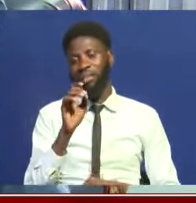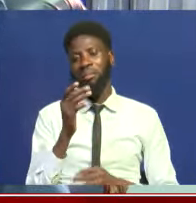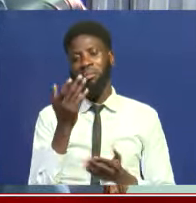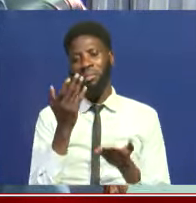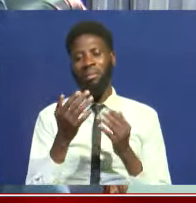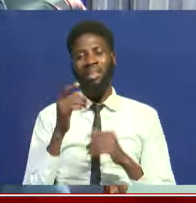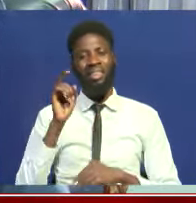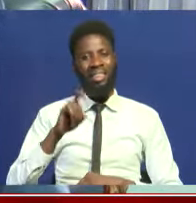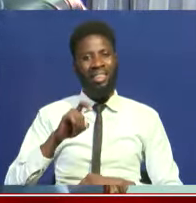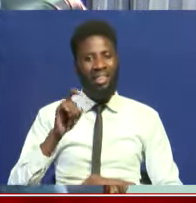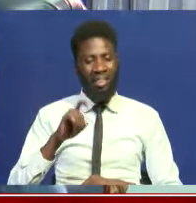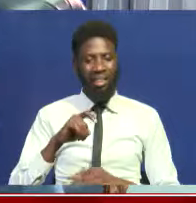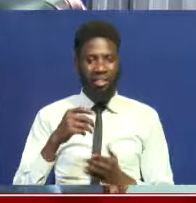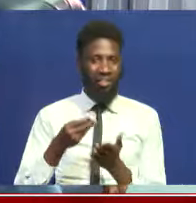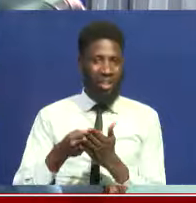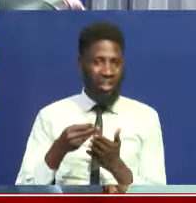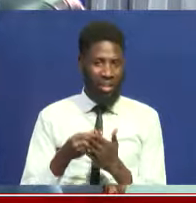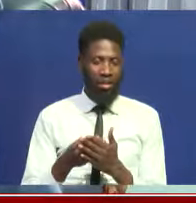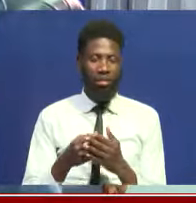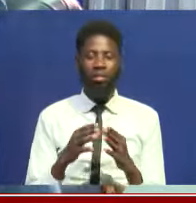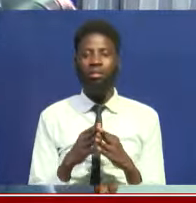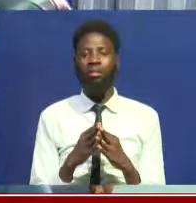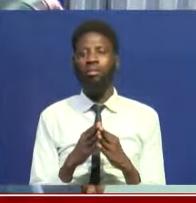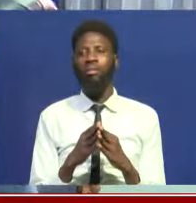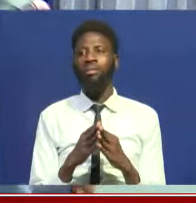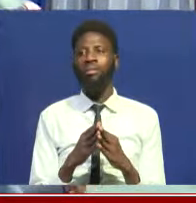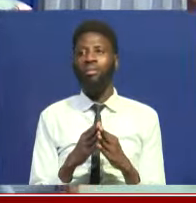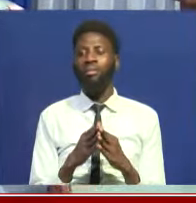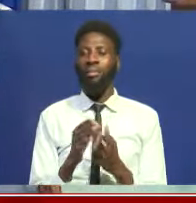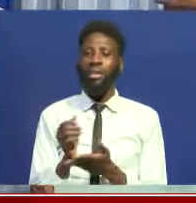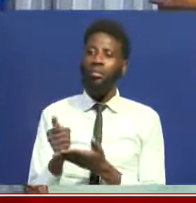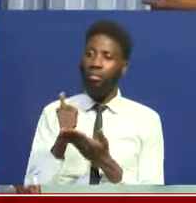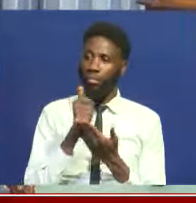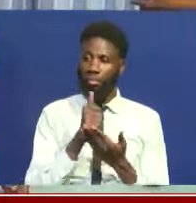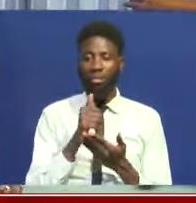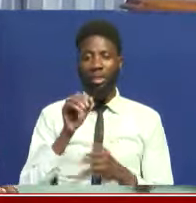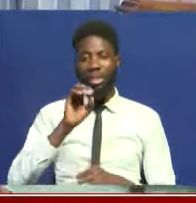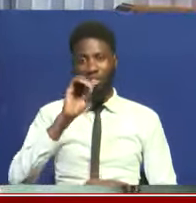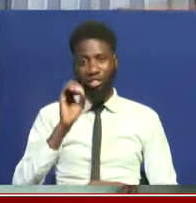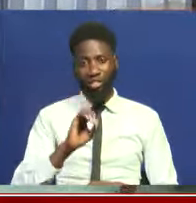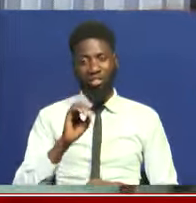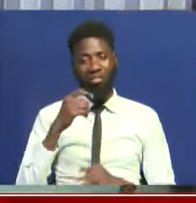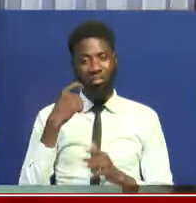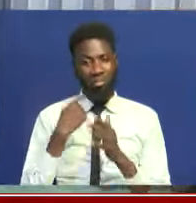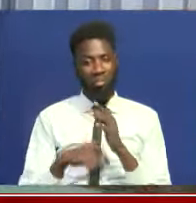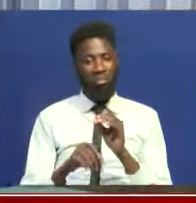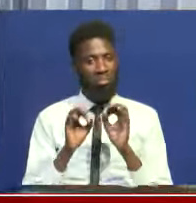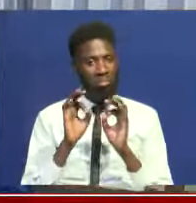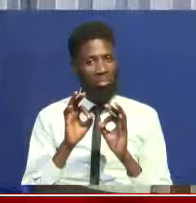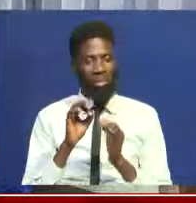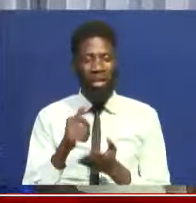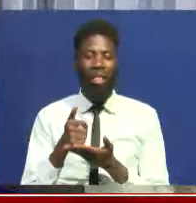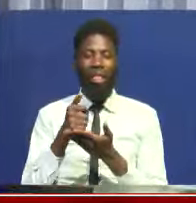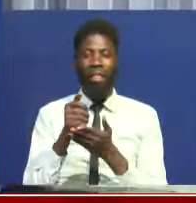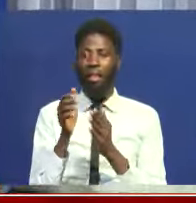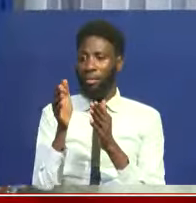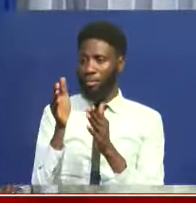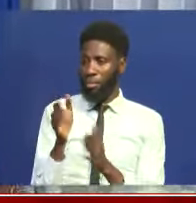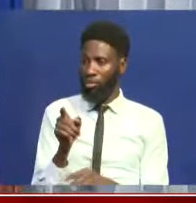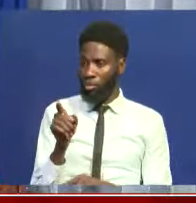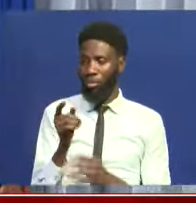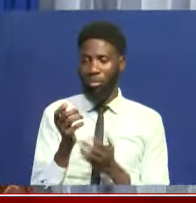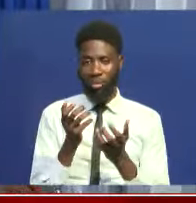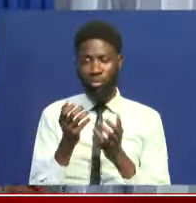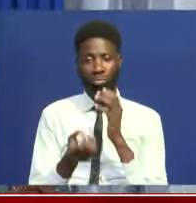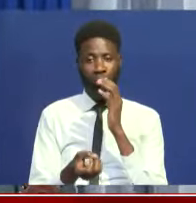sort of concessional finance, you know, more attractive interest rates to help get that entrepreneur or help get that project off